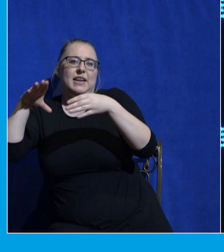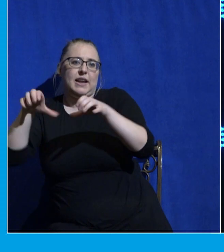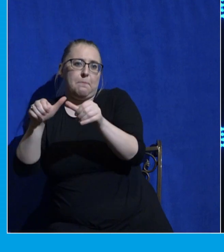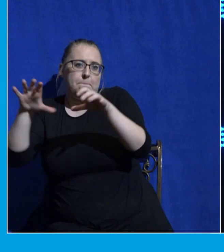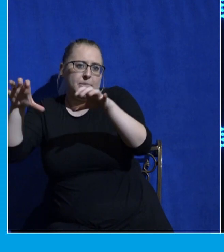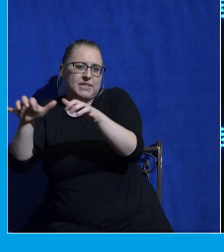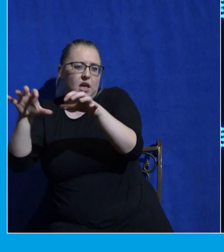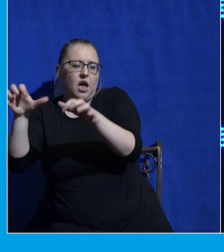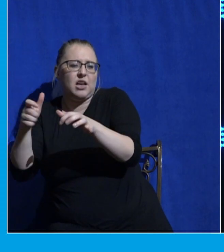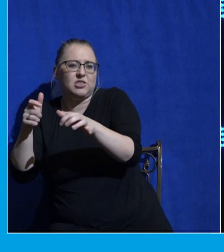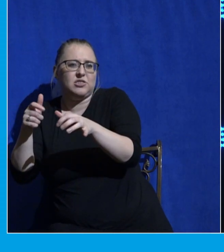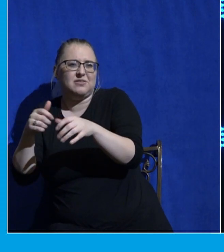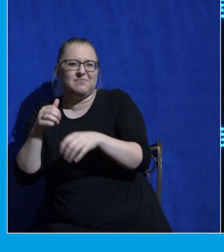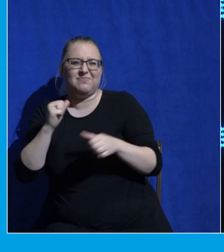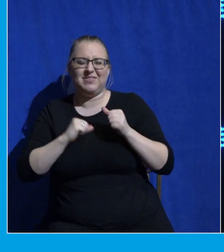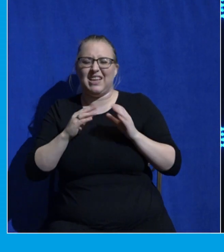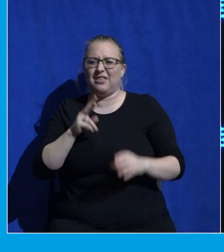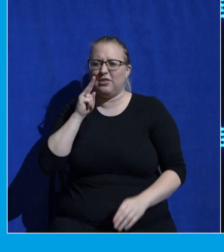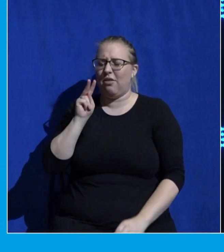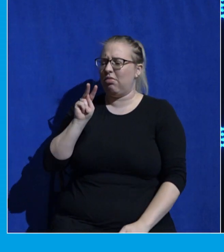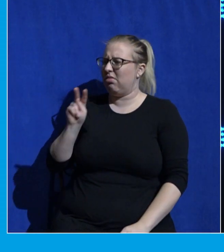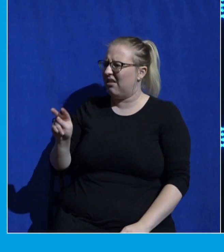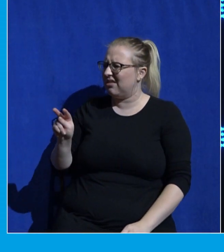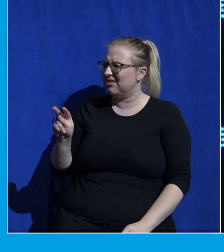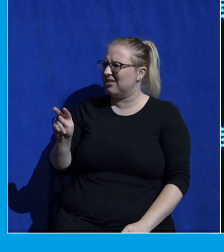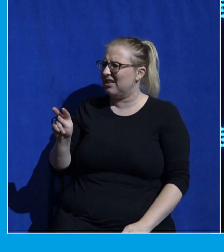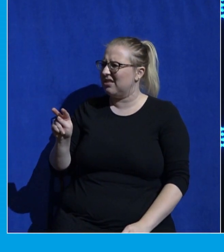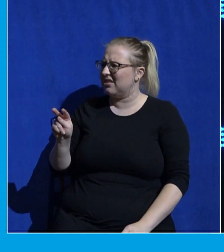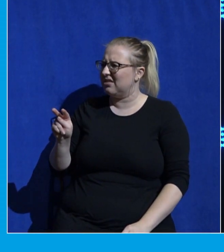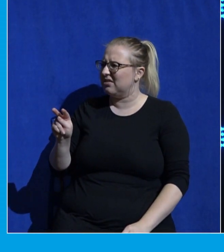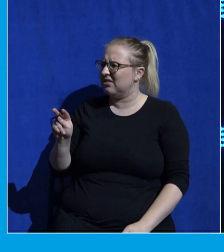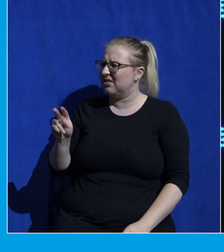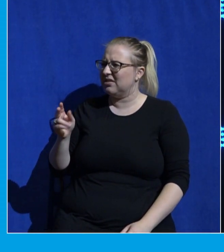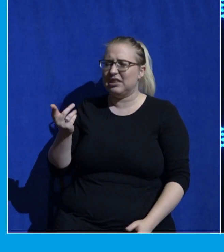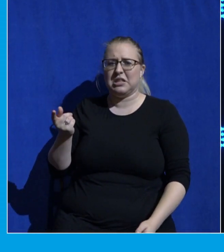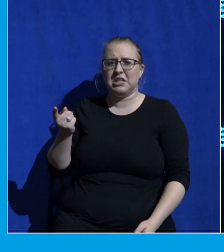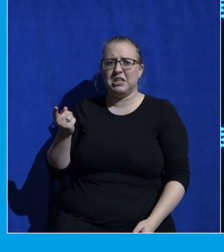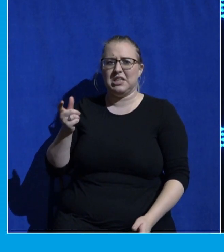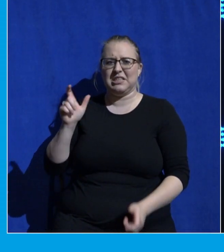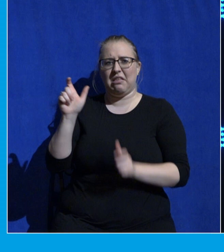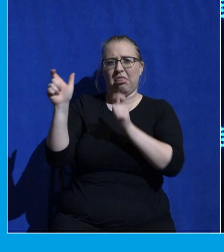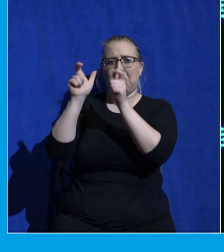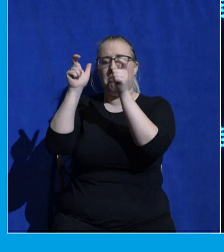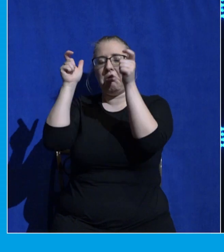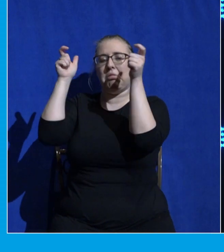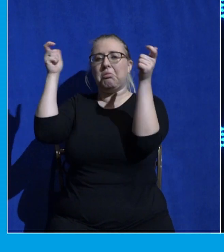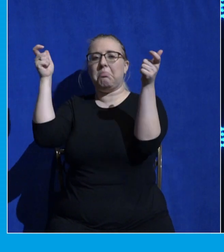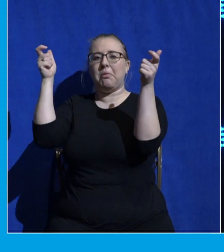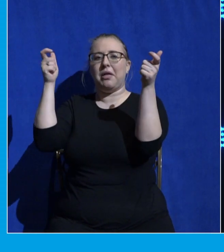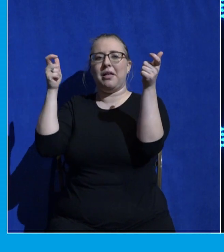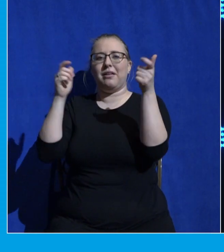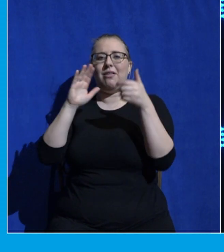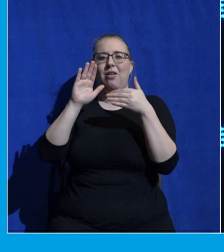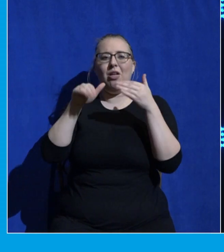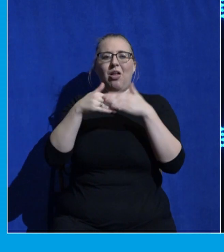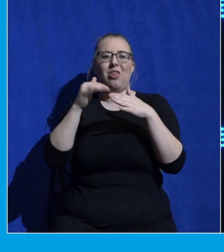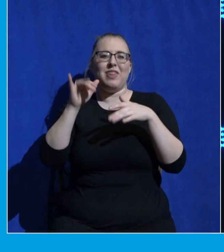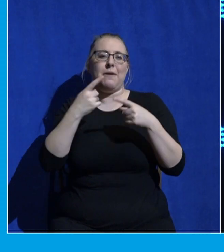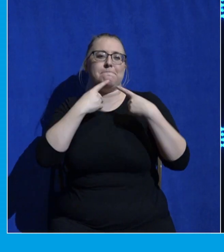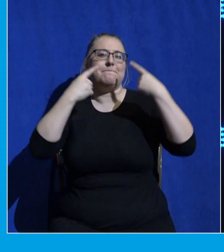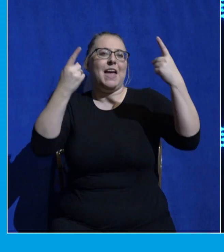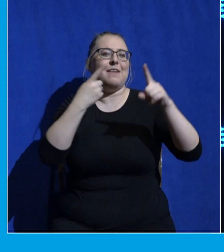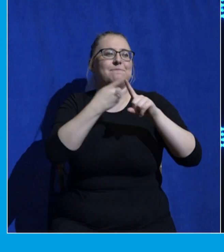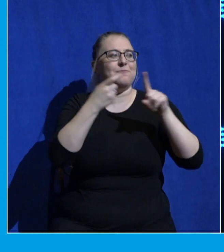his first thought was, "Man, Chadwick Boseman has gotten a little bit too big for us. All that Black Panther fame